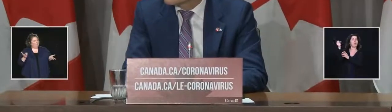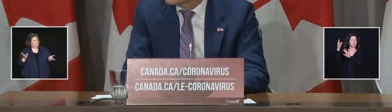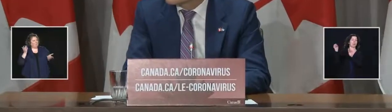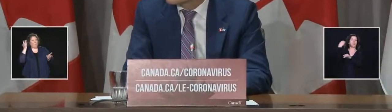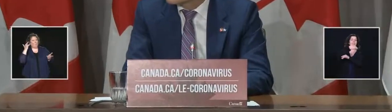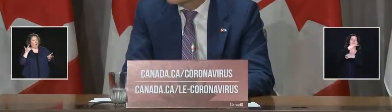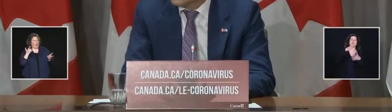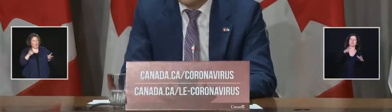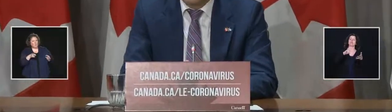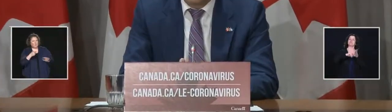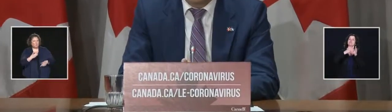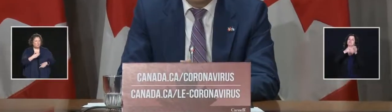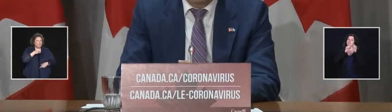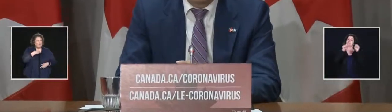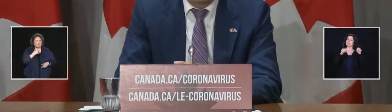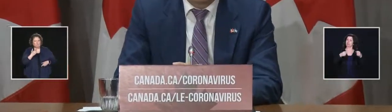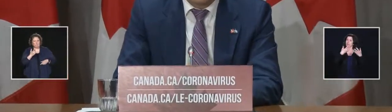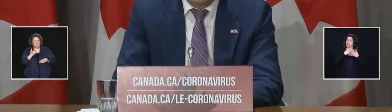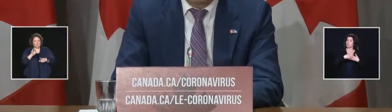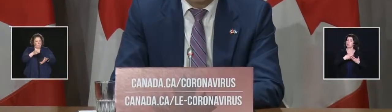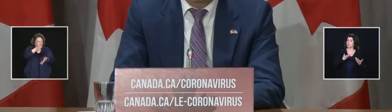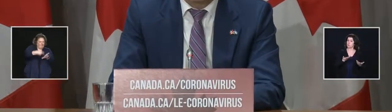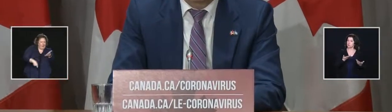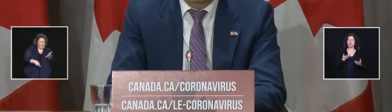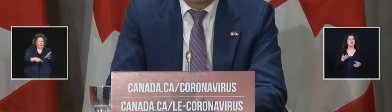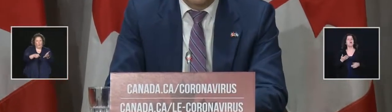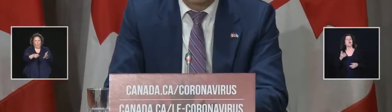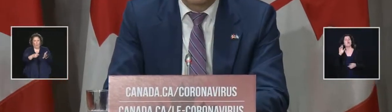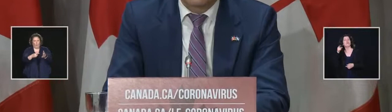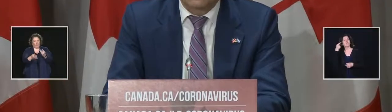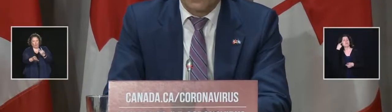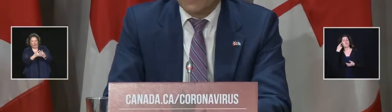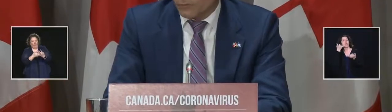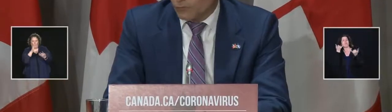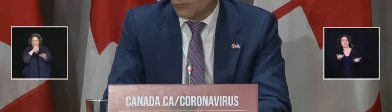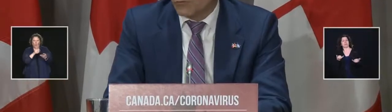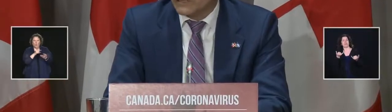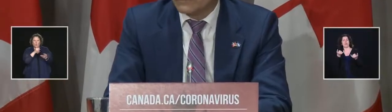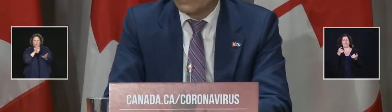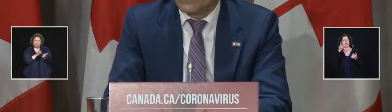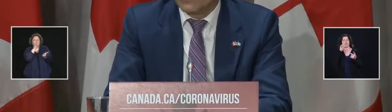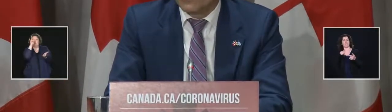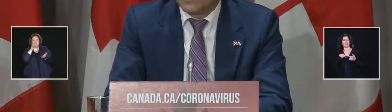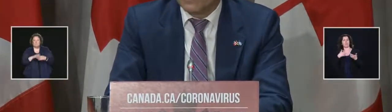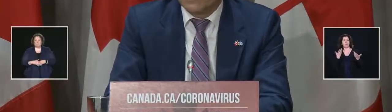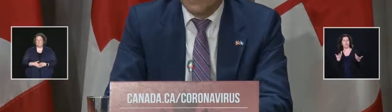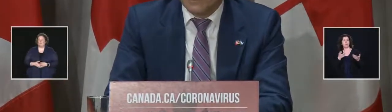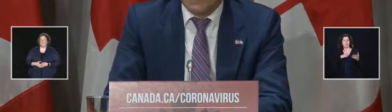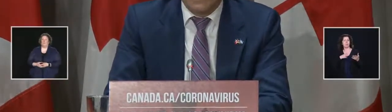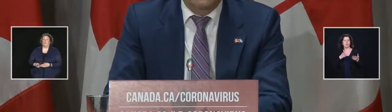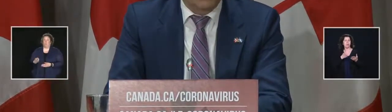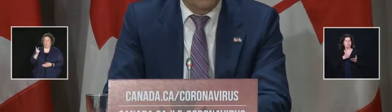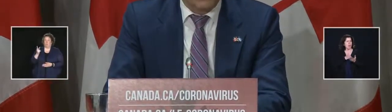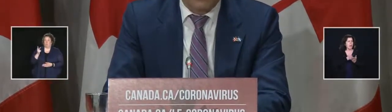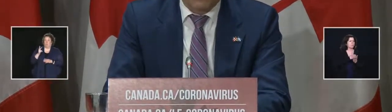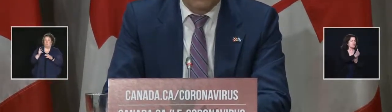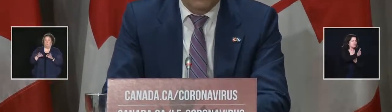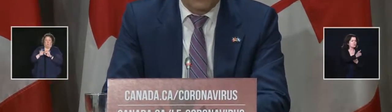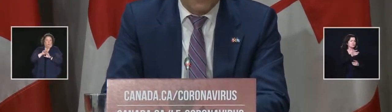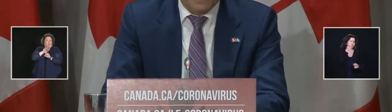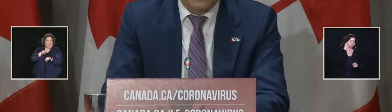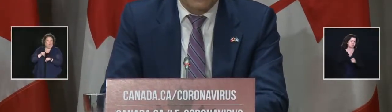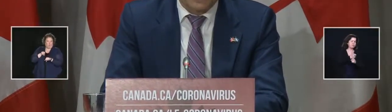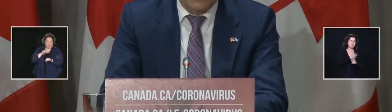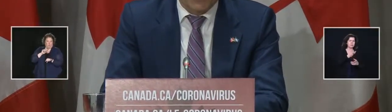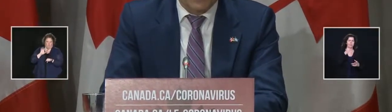jail time? Well, there are two important answers to that important question. The first one is, as is always important